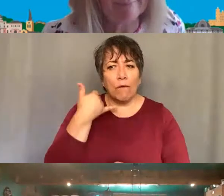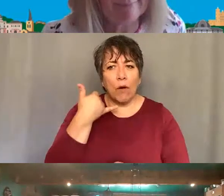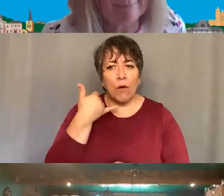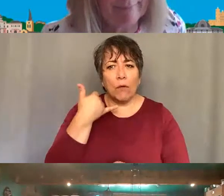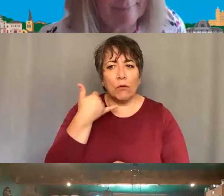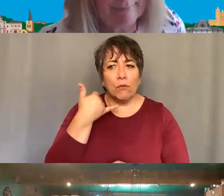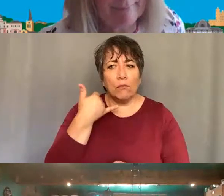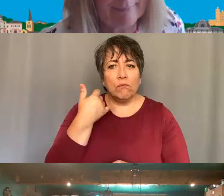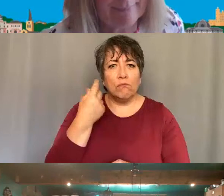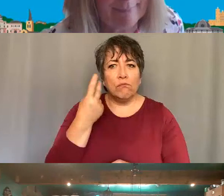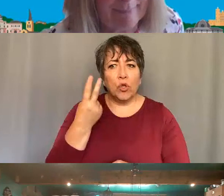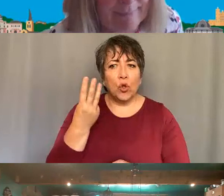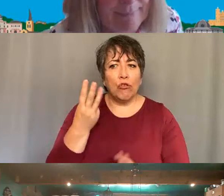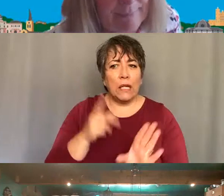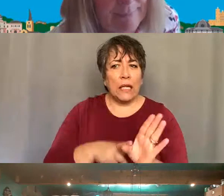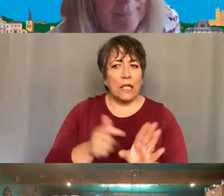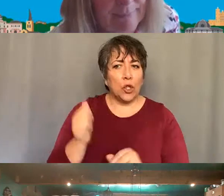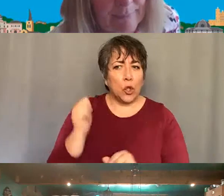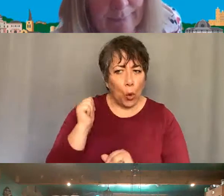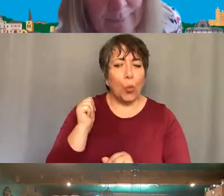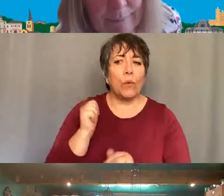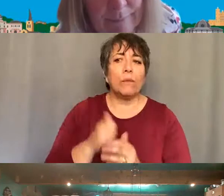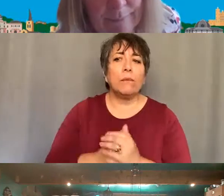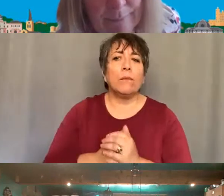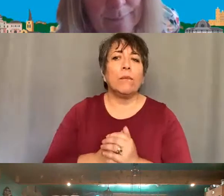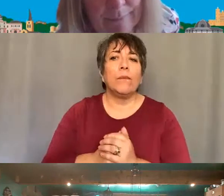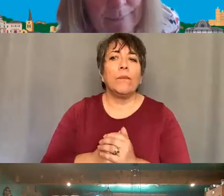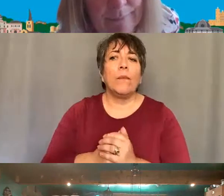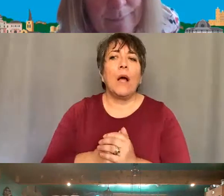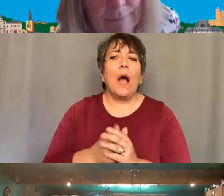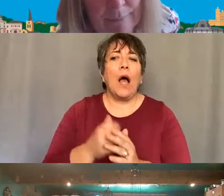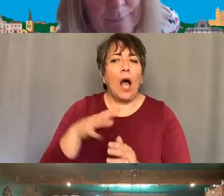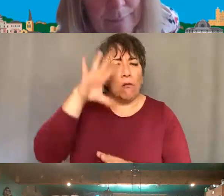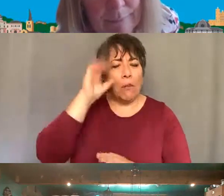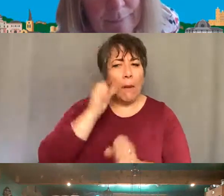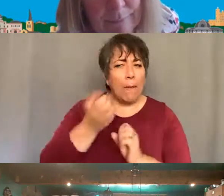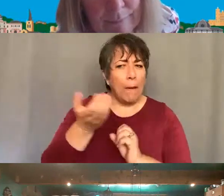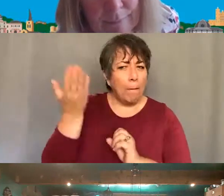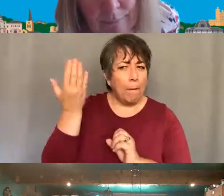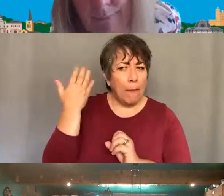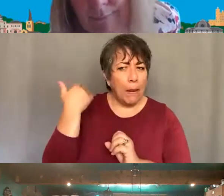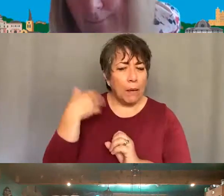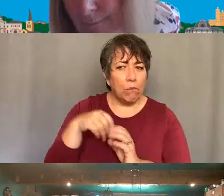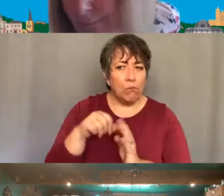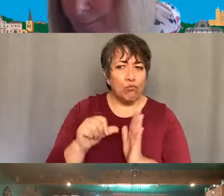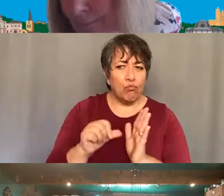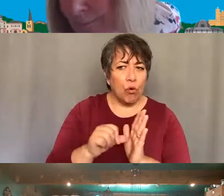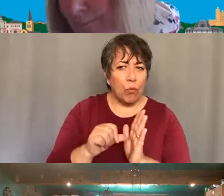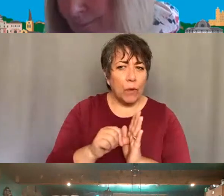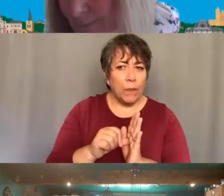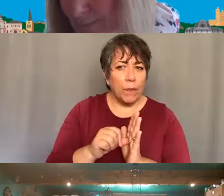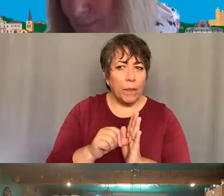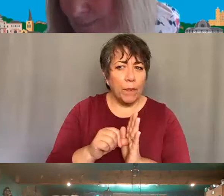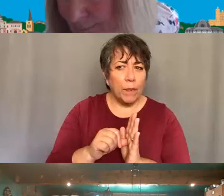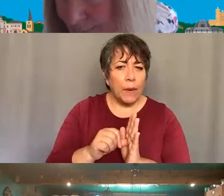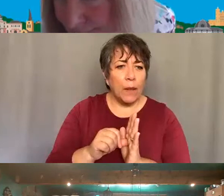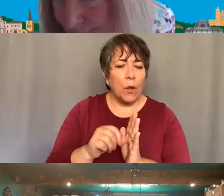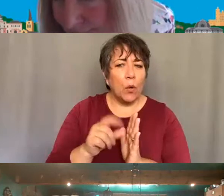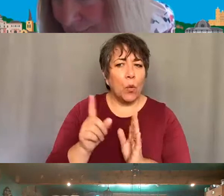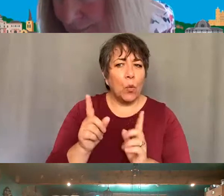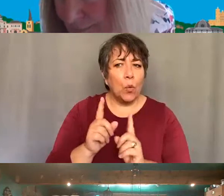done to the engagement committee. And then there was a problem in that it was only really available for surgeries that